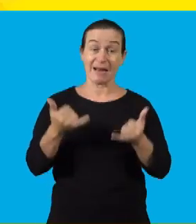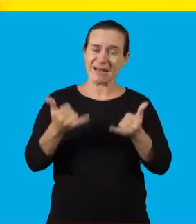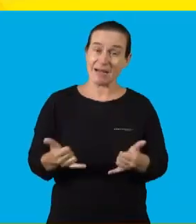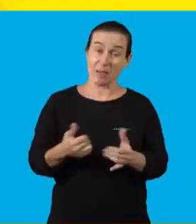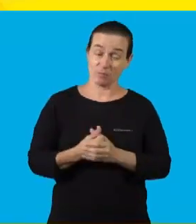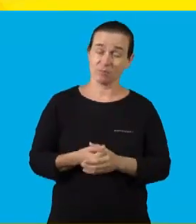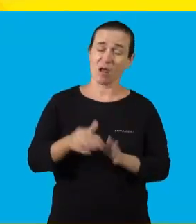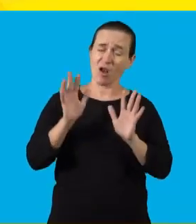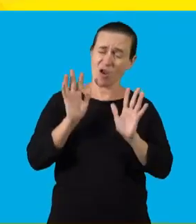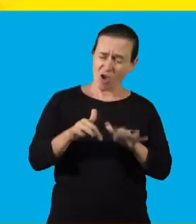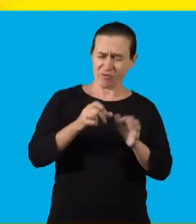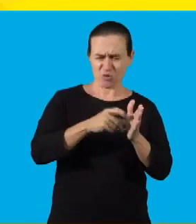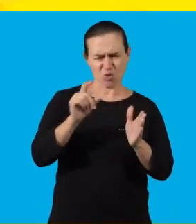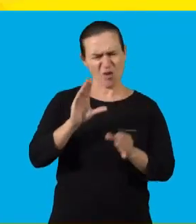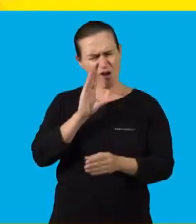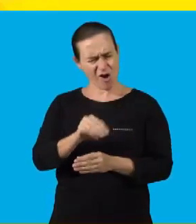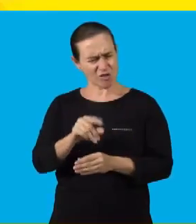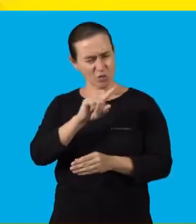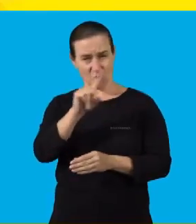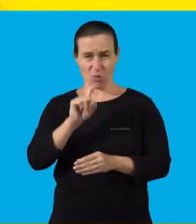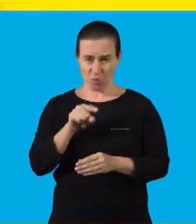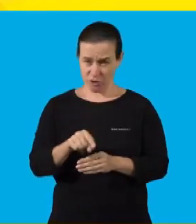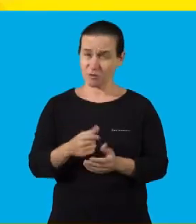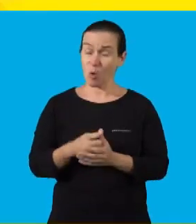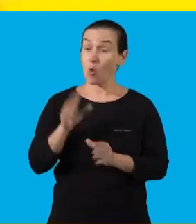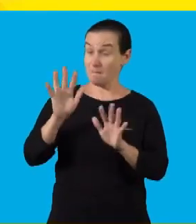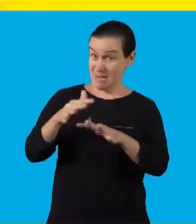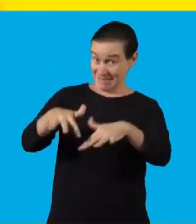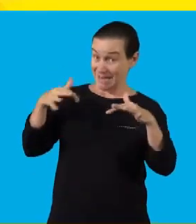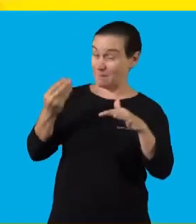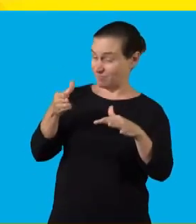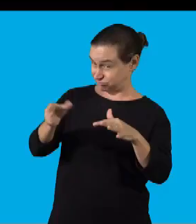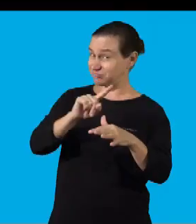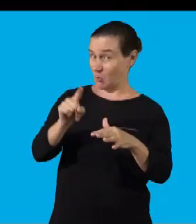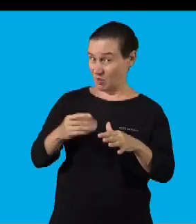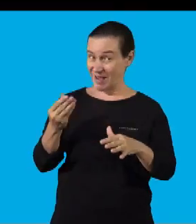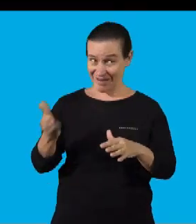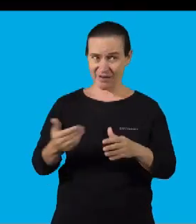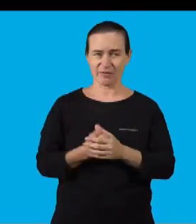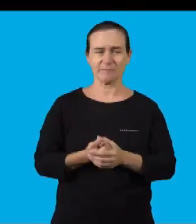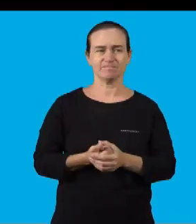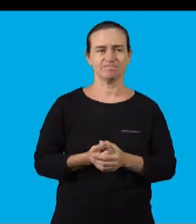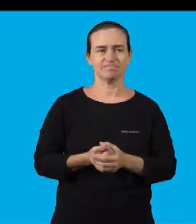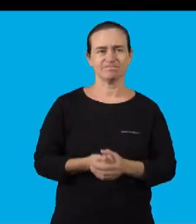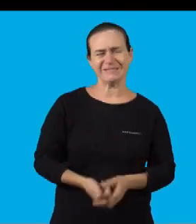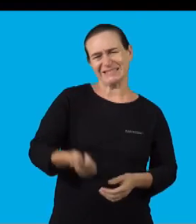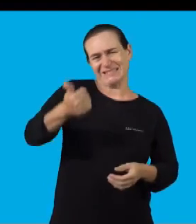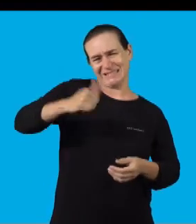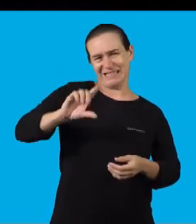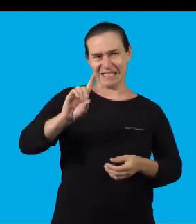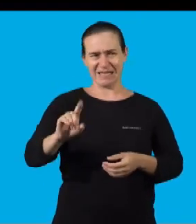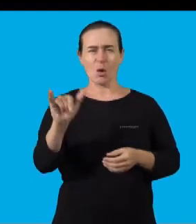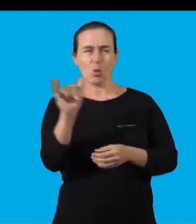now go to a very commonly asked question. That's the next question there. It says, which two